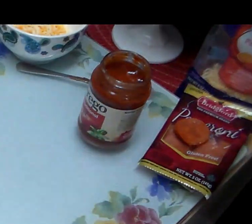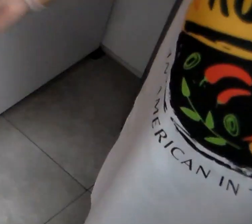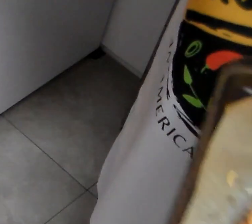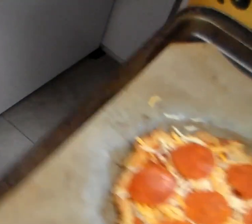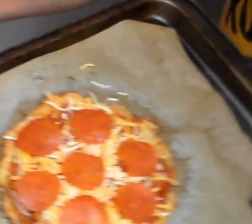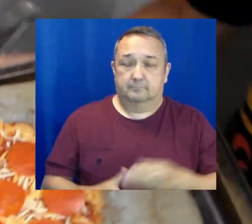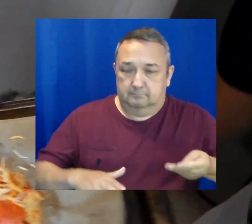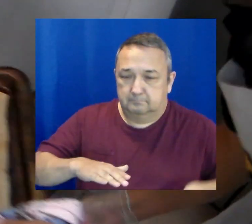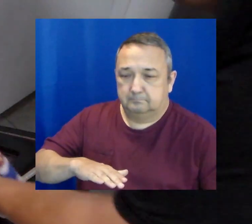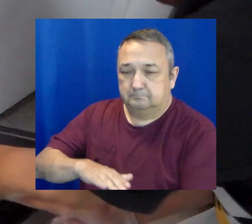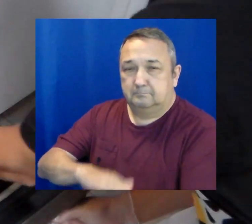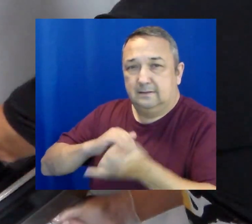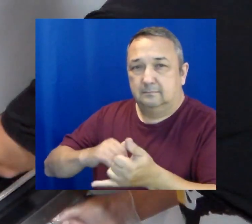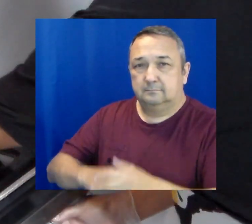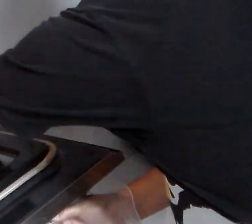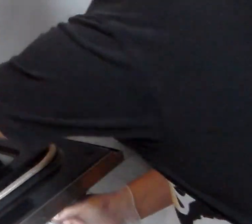let's get this in the oven.